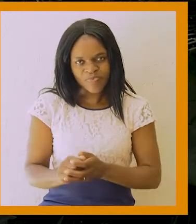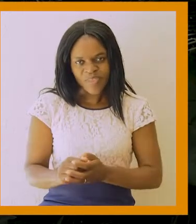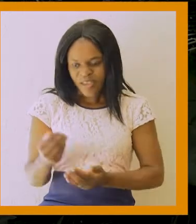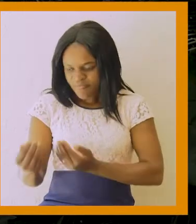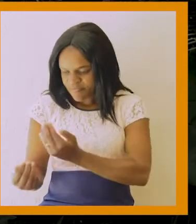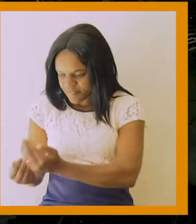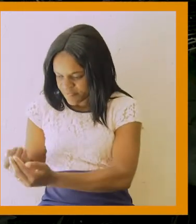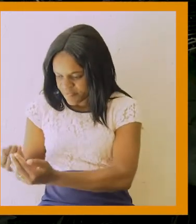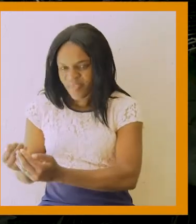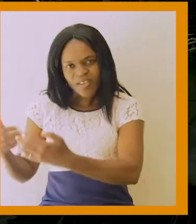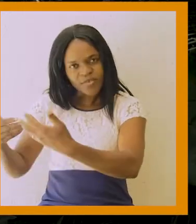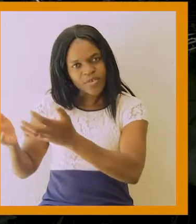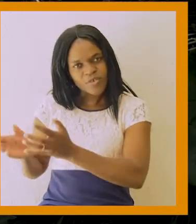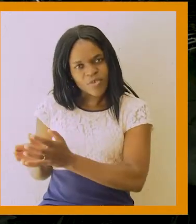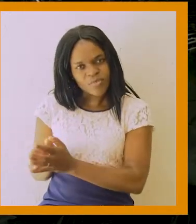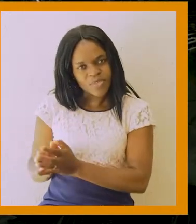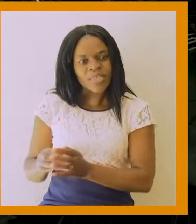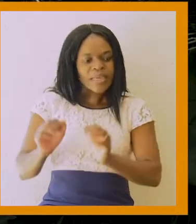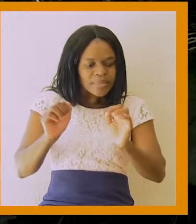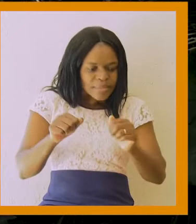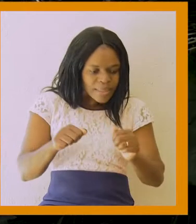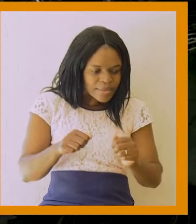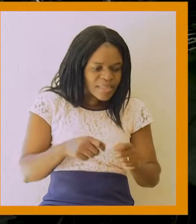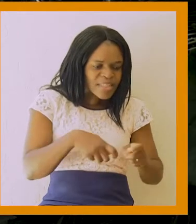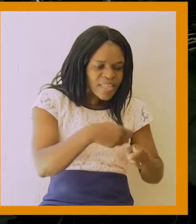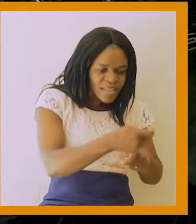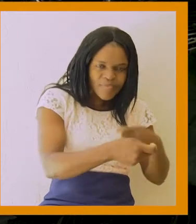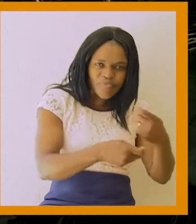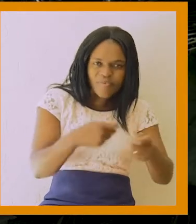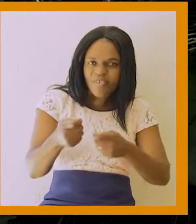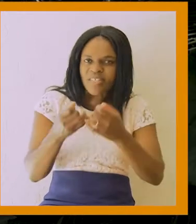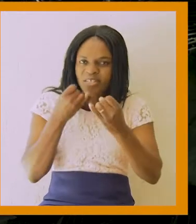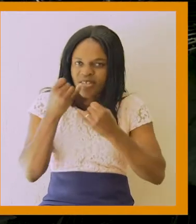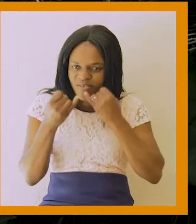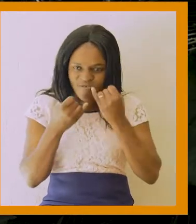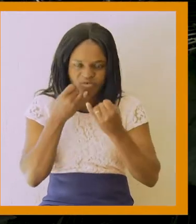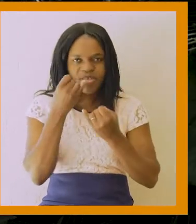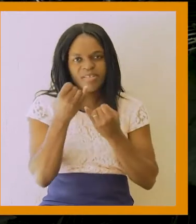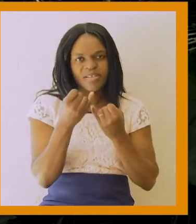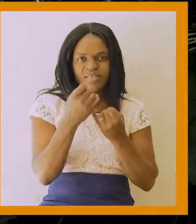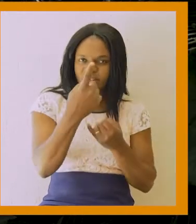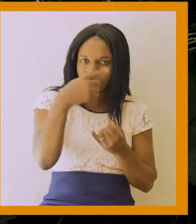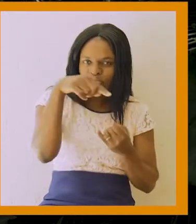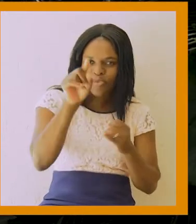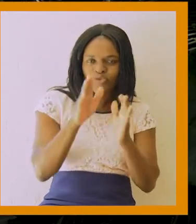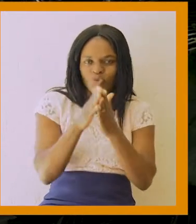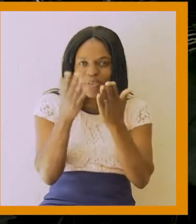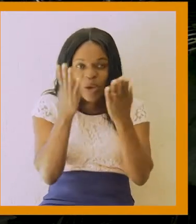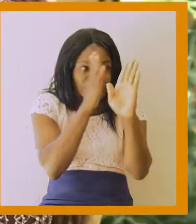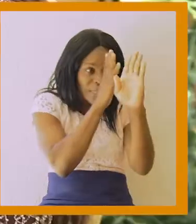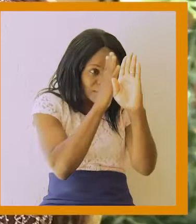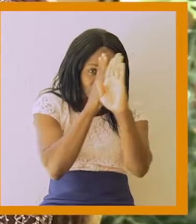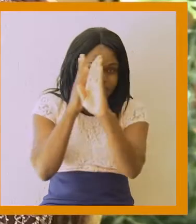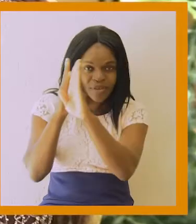school, where these platforms can be used to give information that is accurate